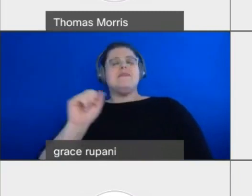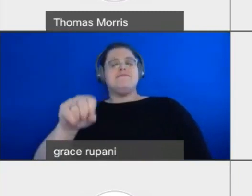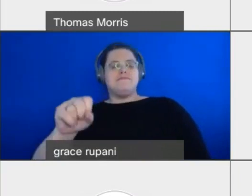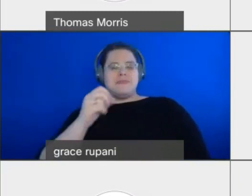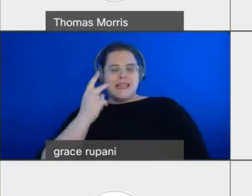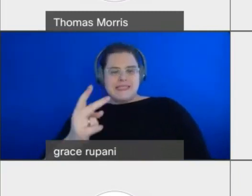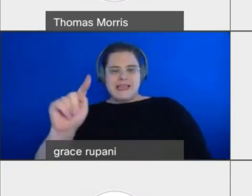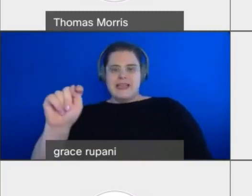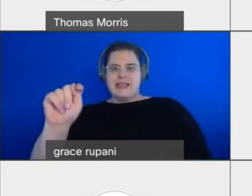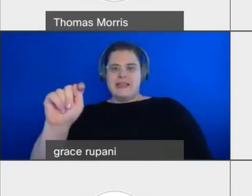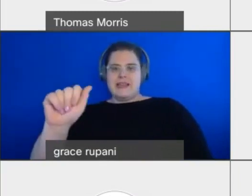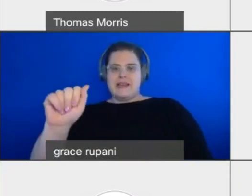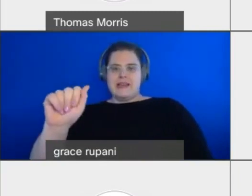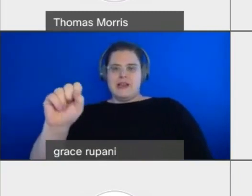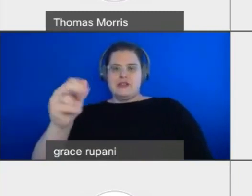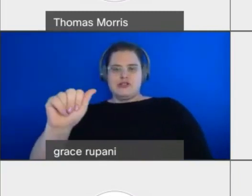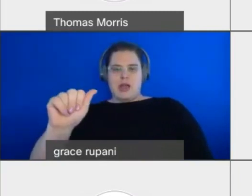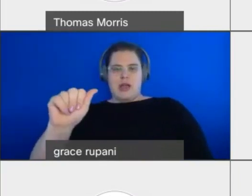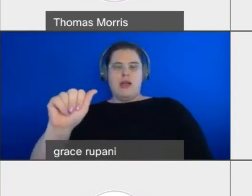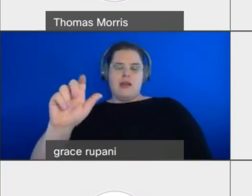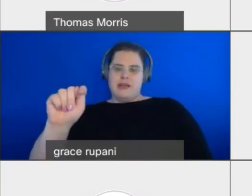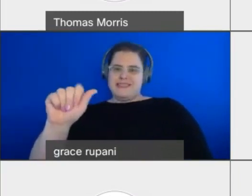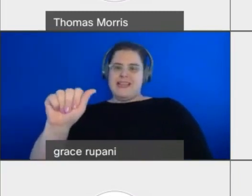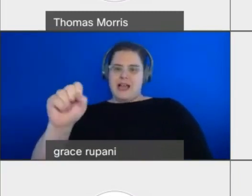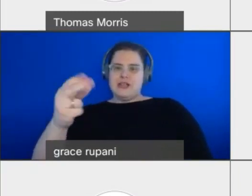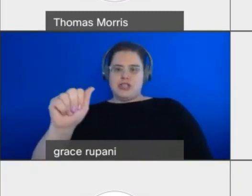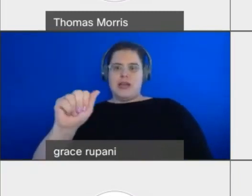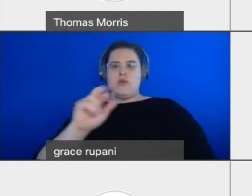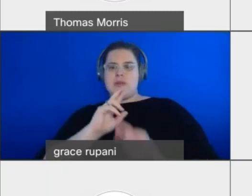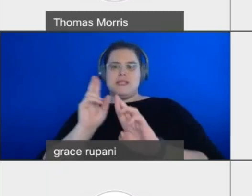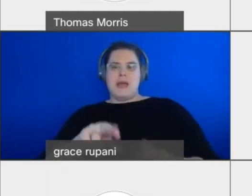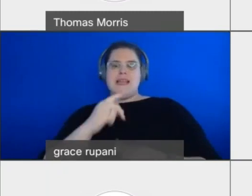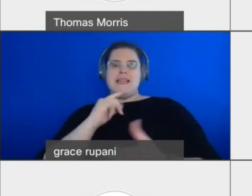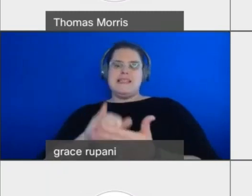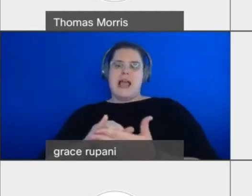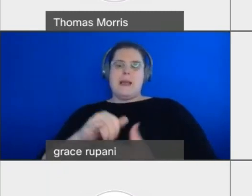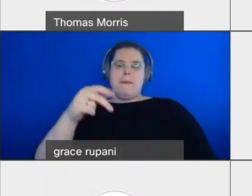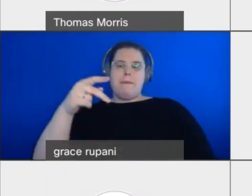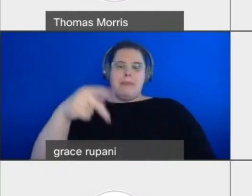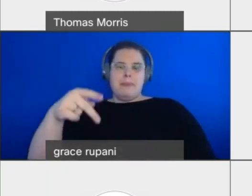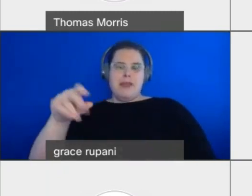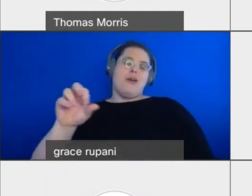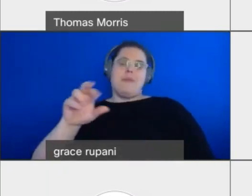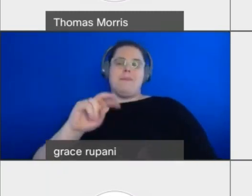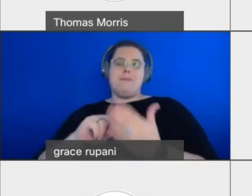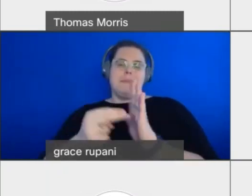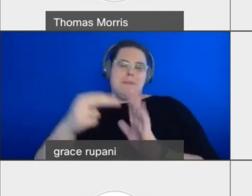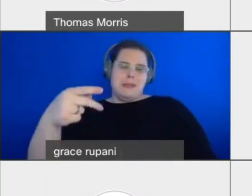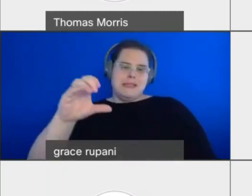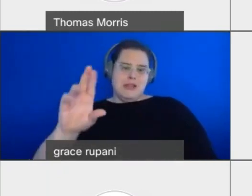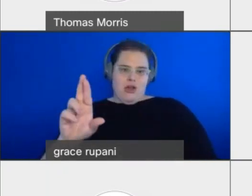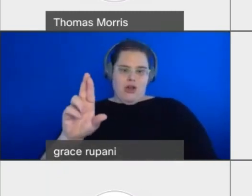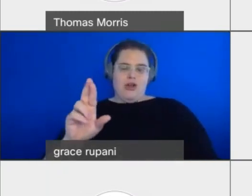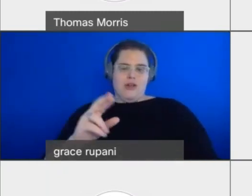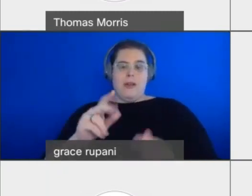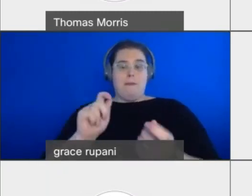that she said PPR, but I think it's PCR. Reviews have resumed. They're in a modified virtual manner, but they should